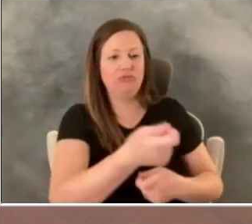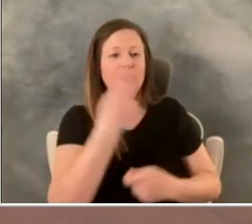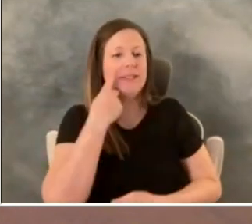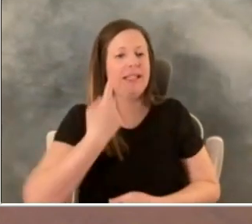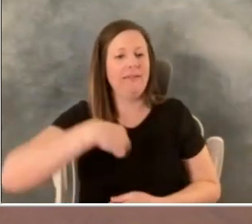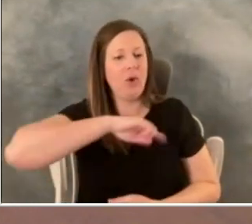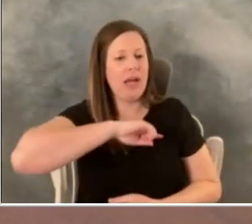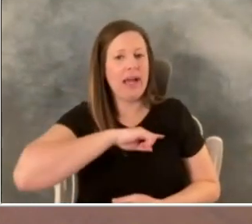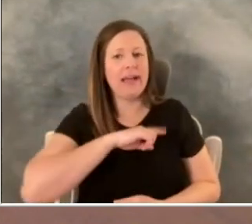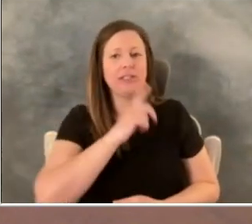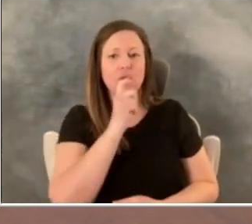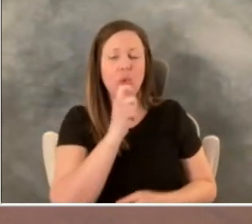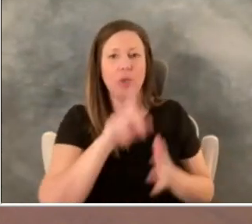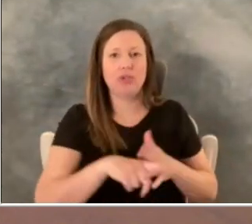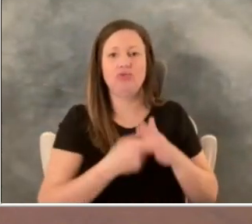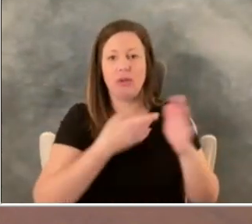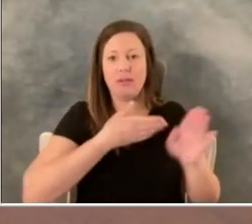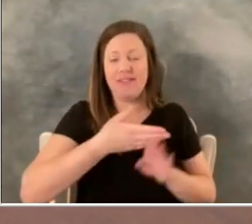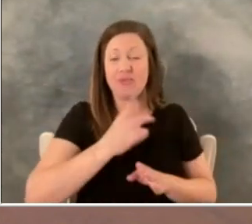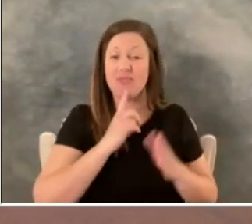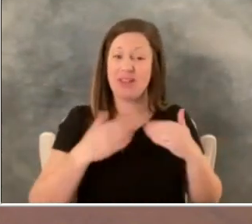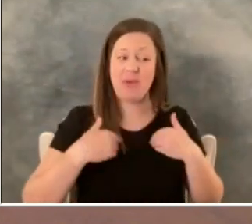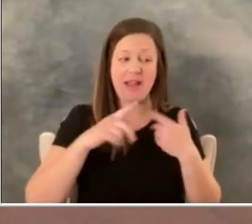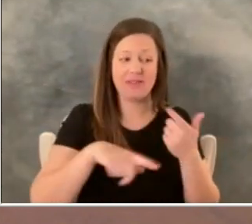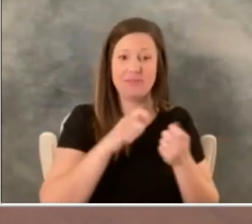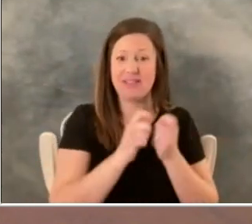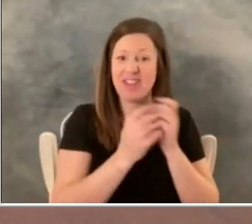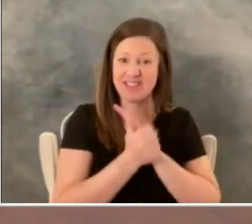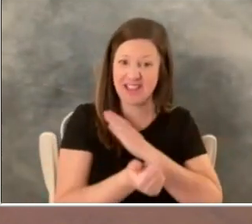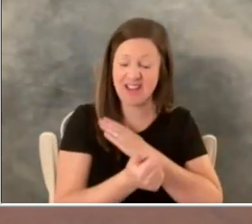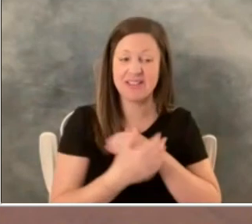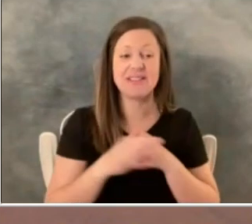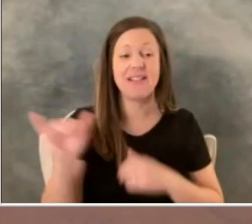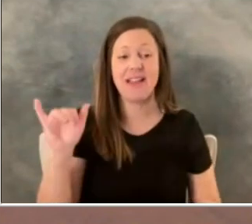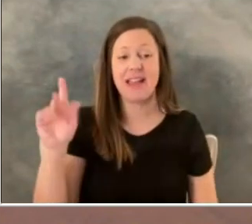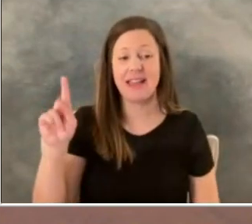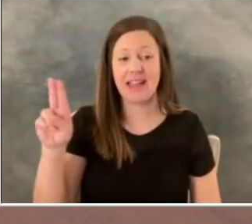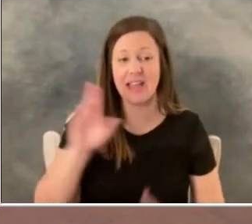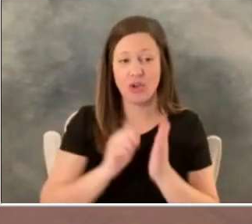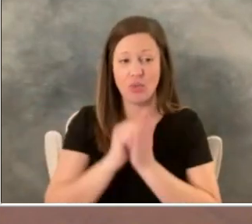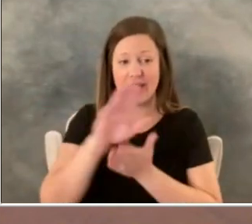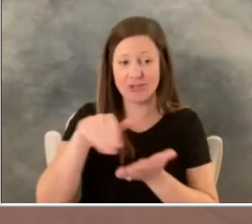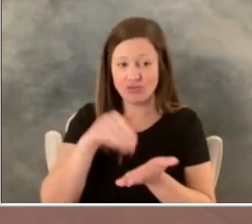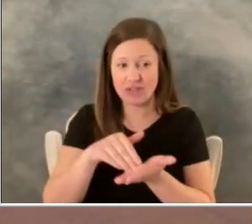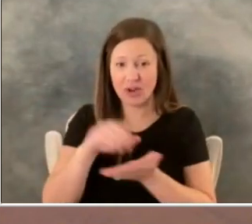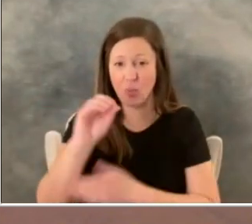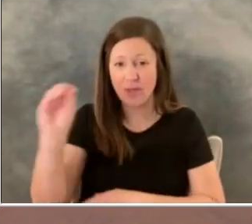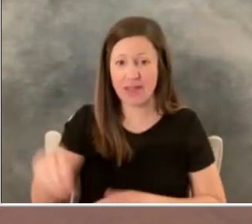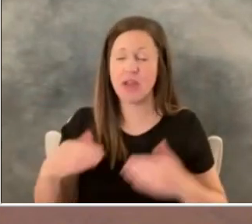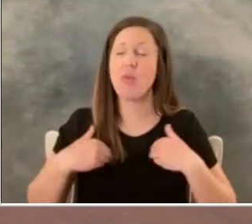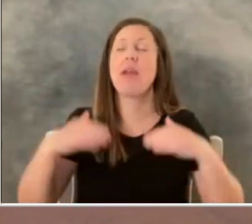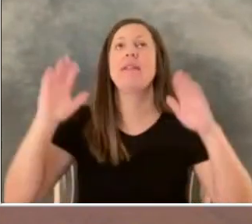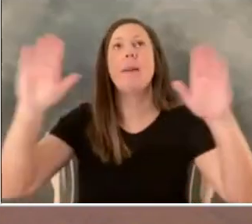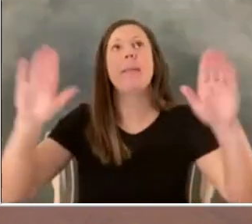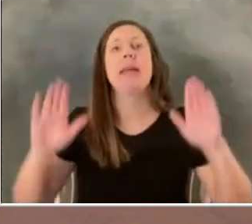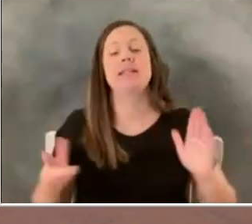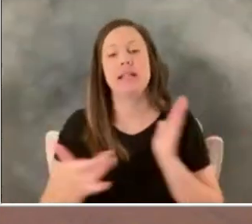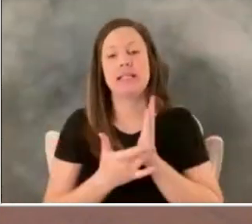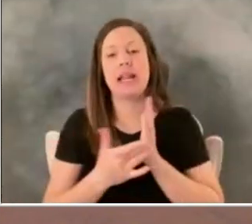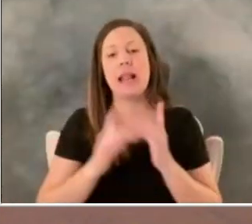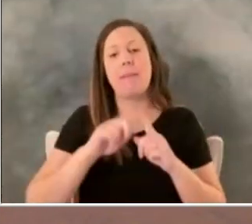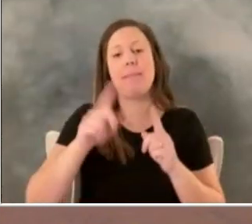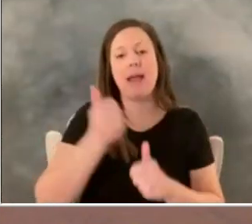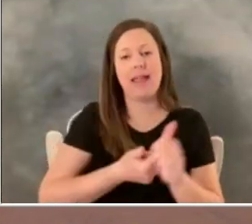skill set. At a place like KU Cancer Center Olathe, fortunately, we have excellent technology, but we each have